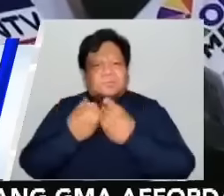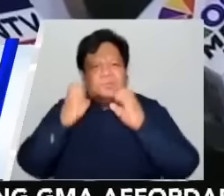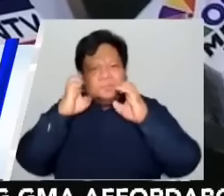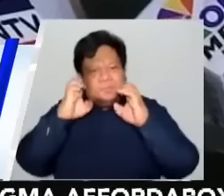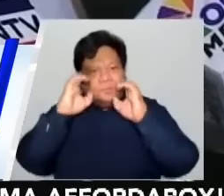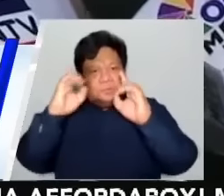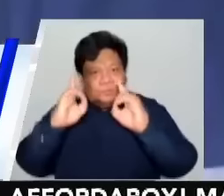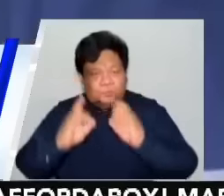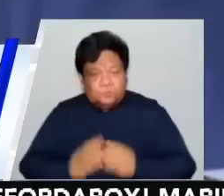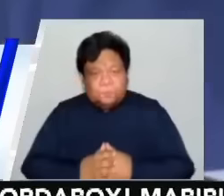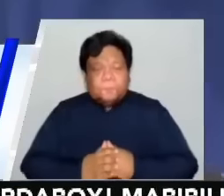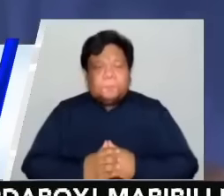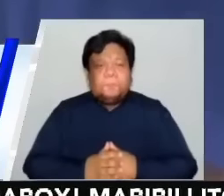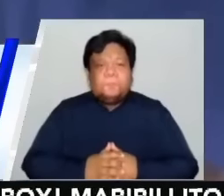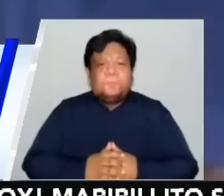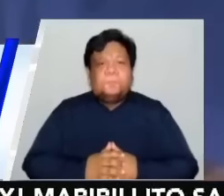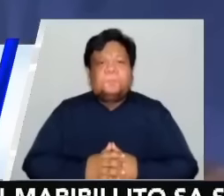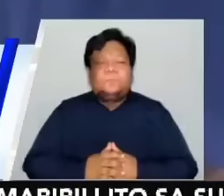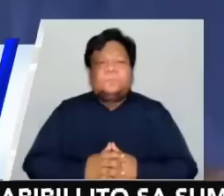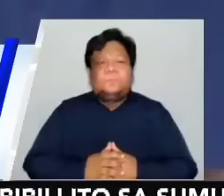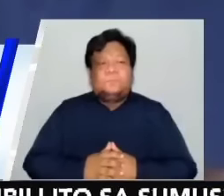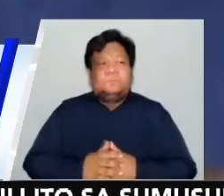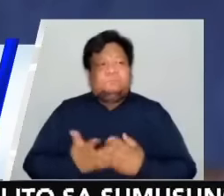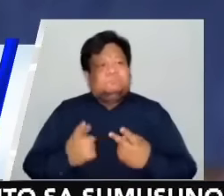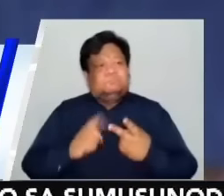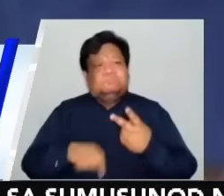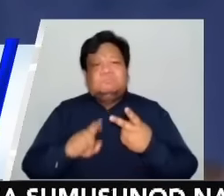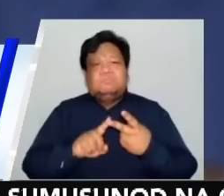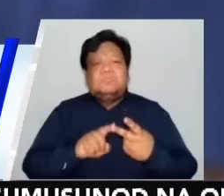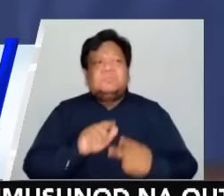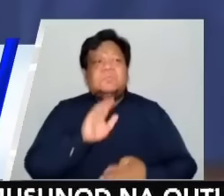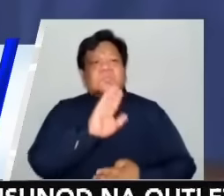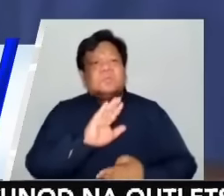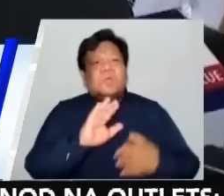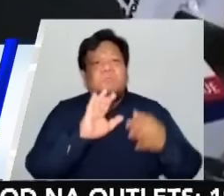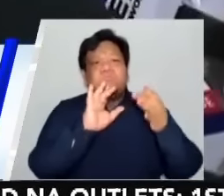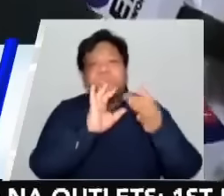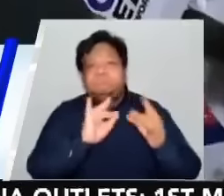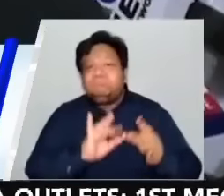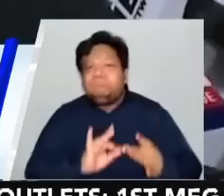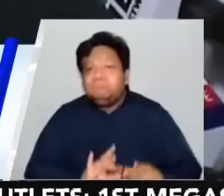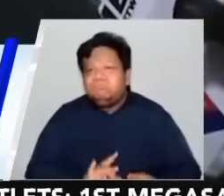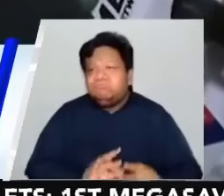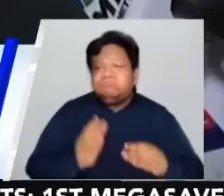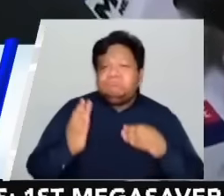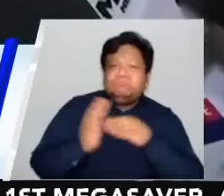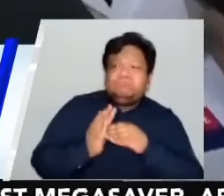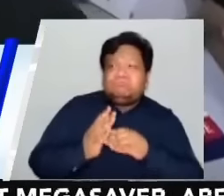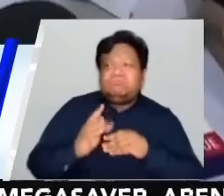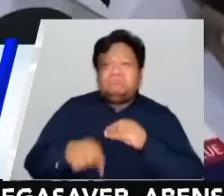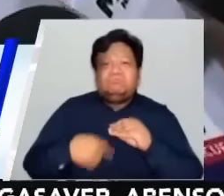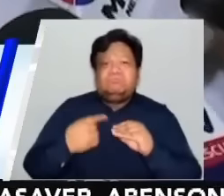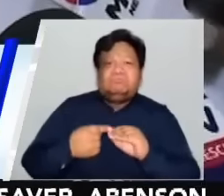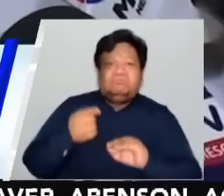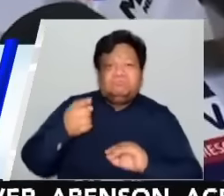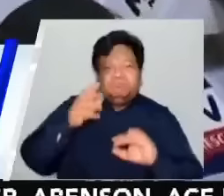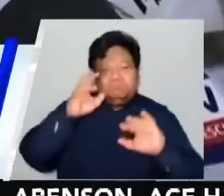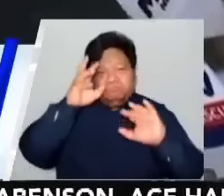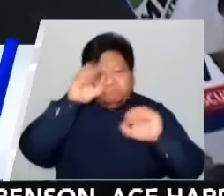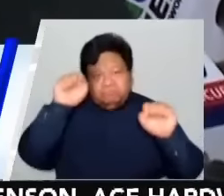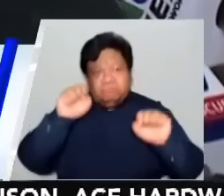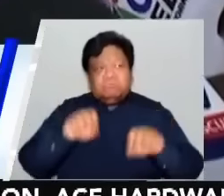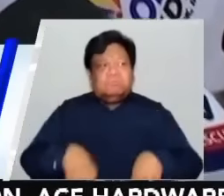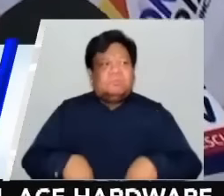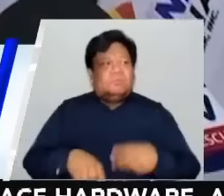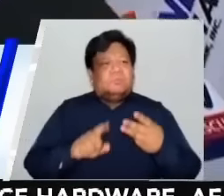Department of Education. Yung kanyang mga threats, yung kanyang mga rants, her involvement also in the extrajudicial